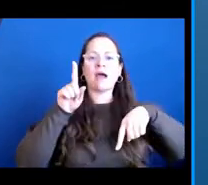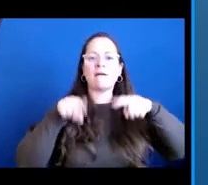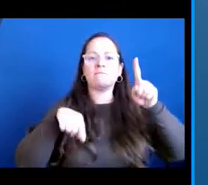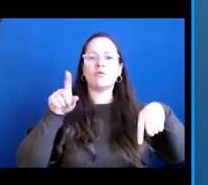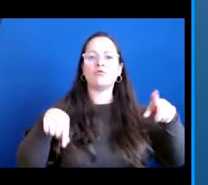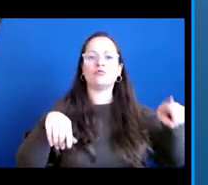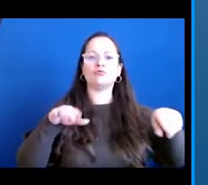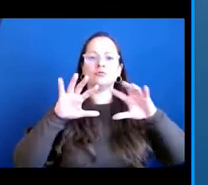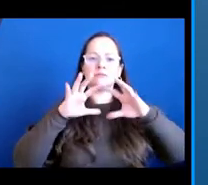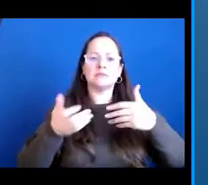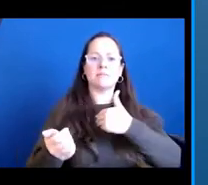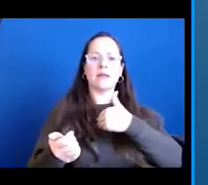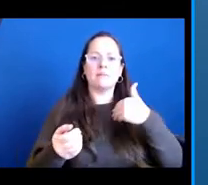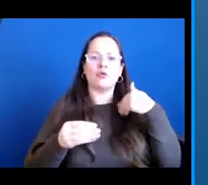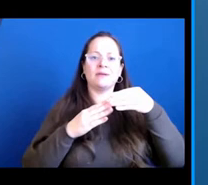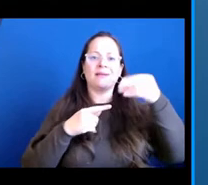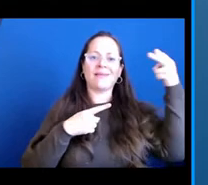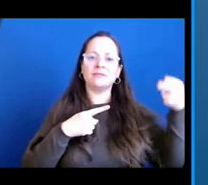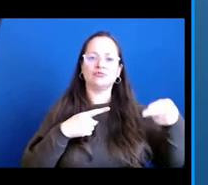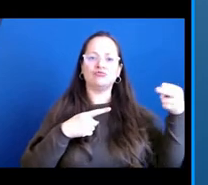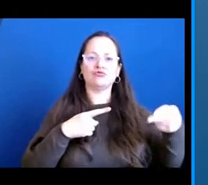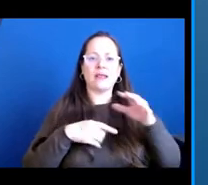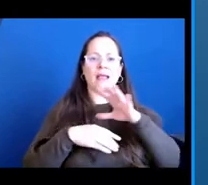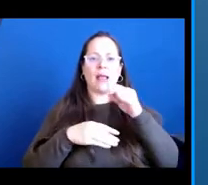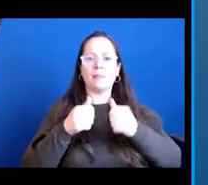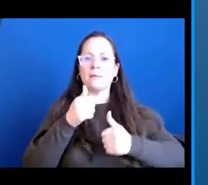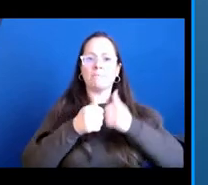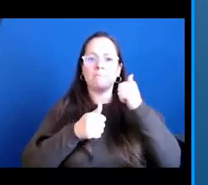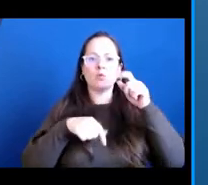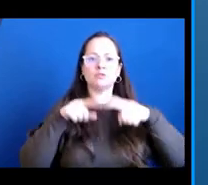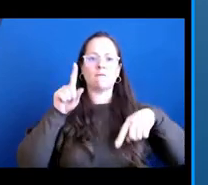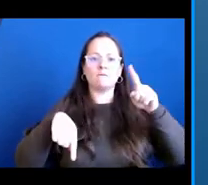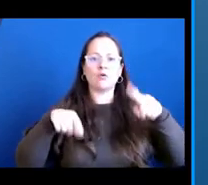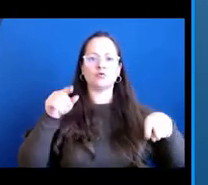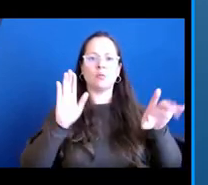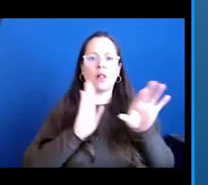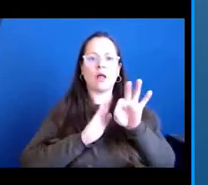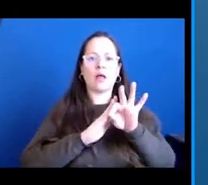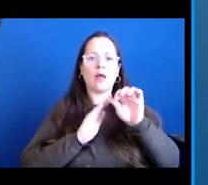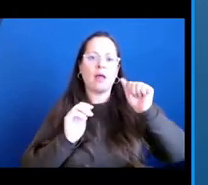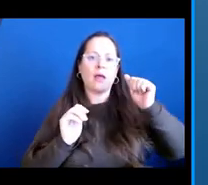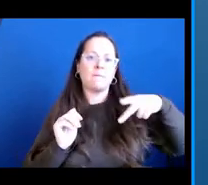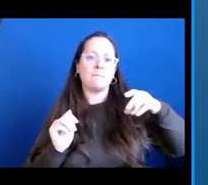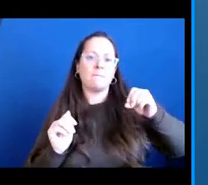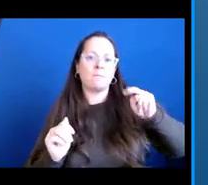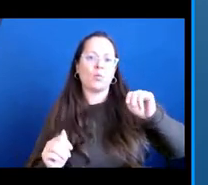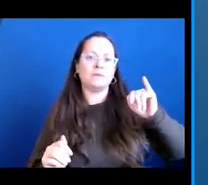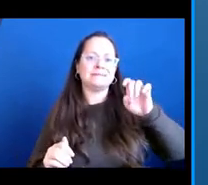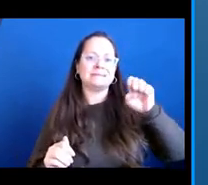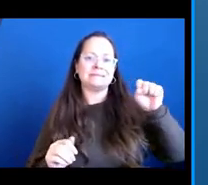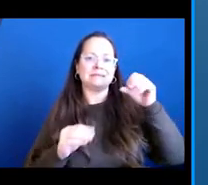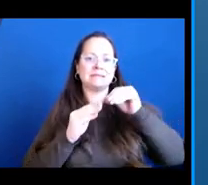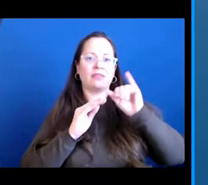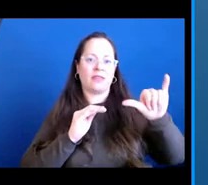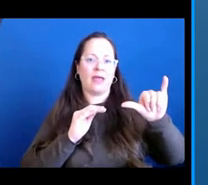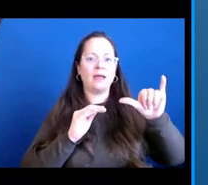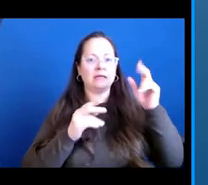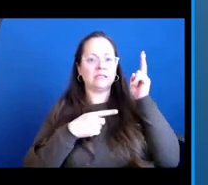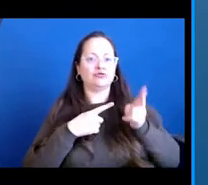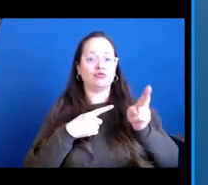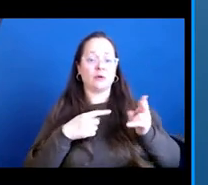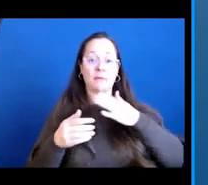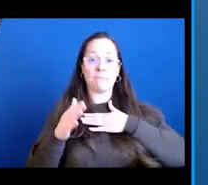the most diverse group of presidential appointees in history my nominee to the Supreme Court was the first black woman